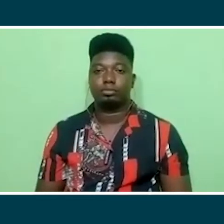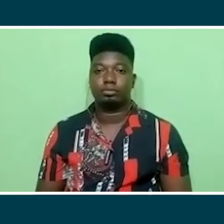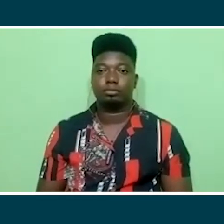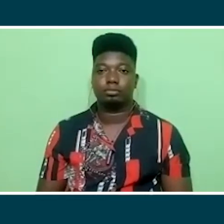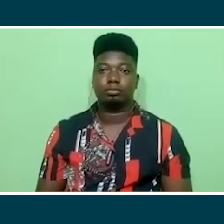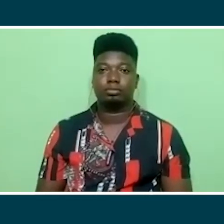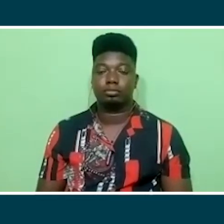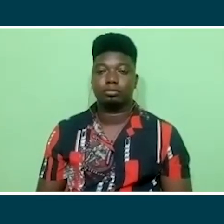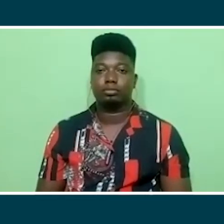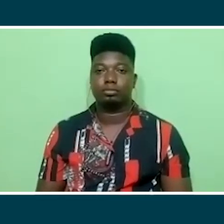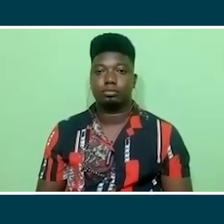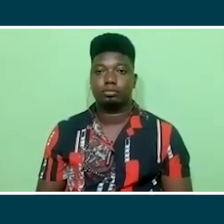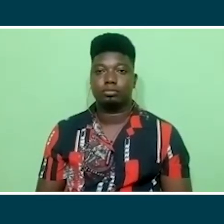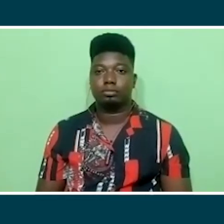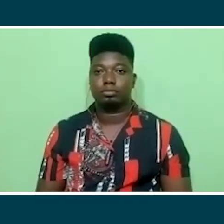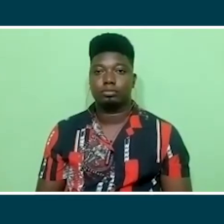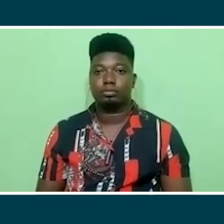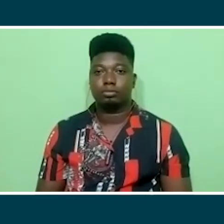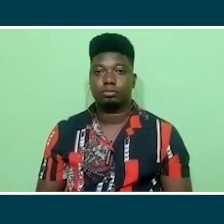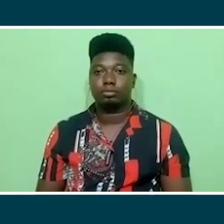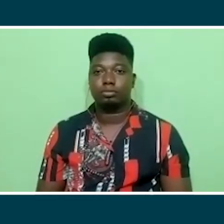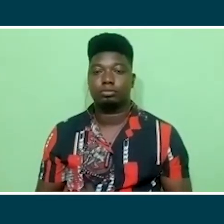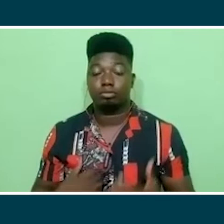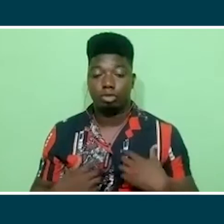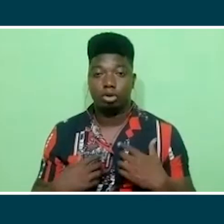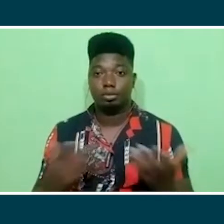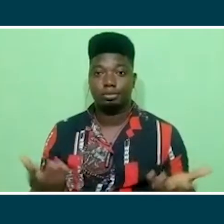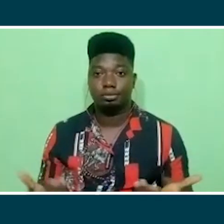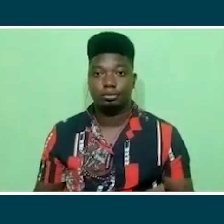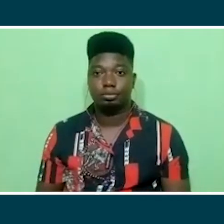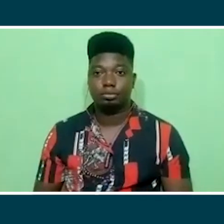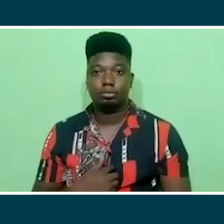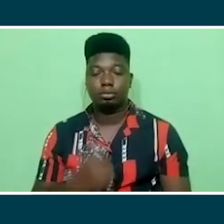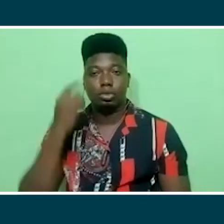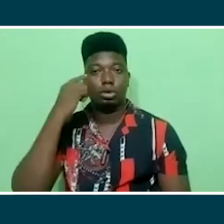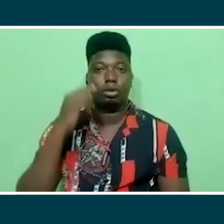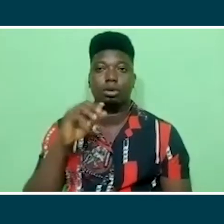There was a comment here from, I think, Margot and